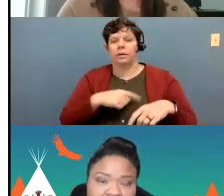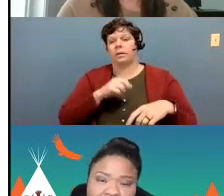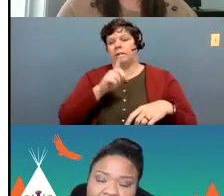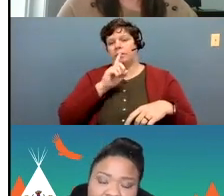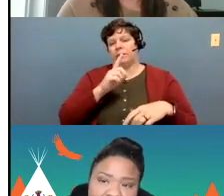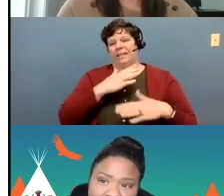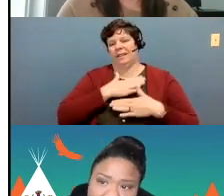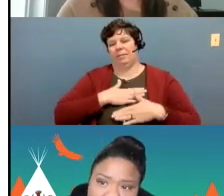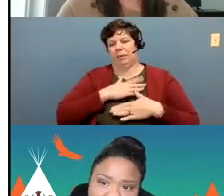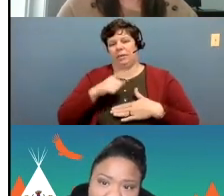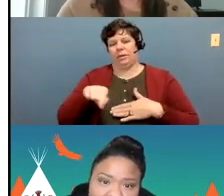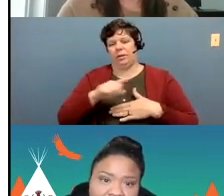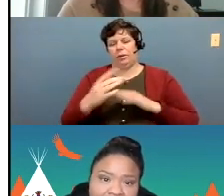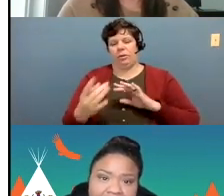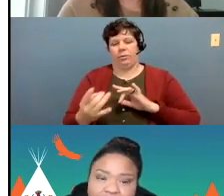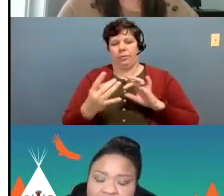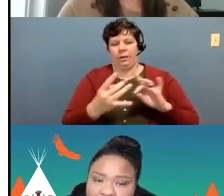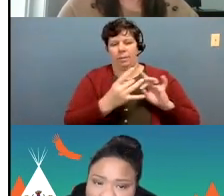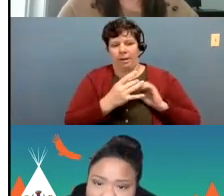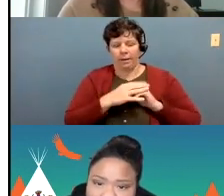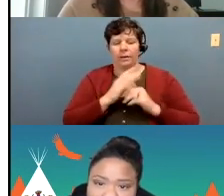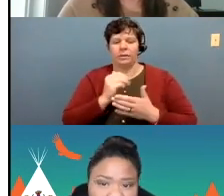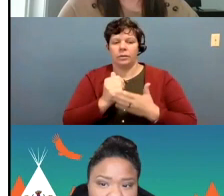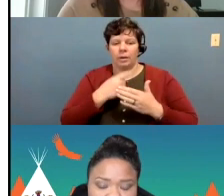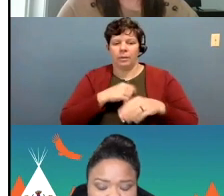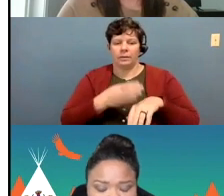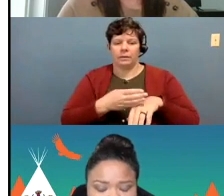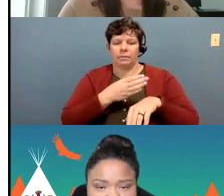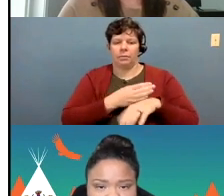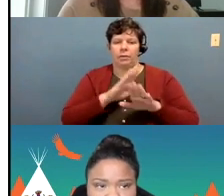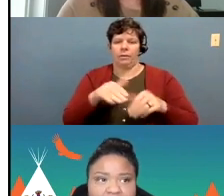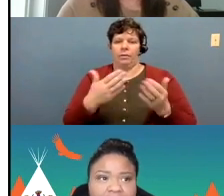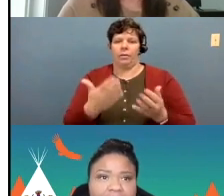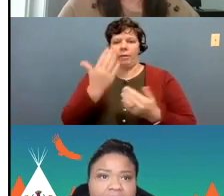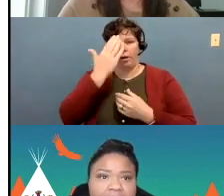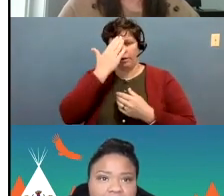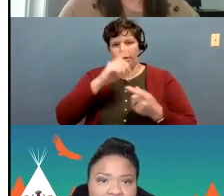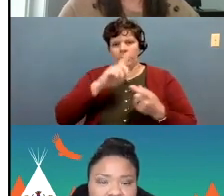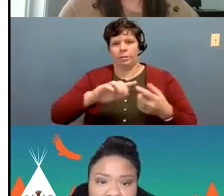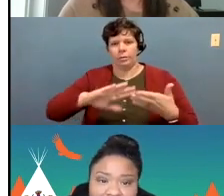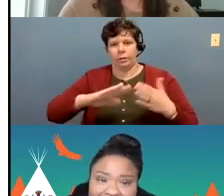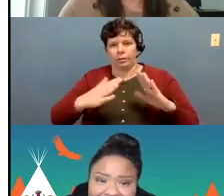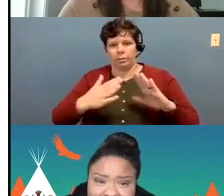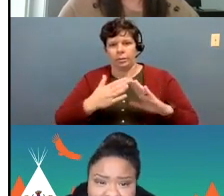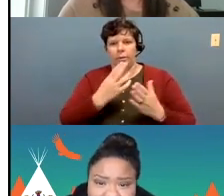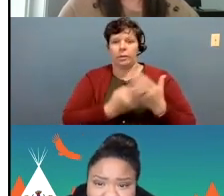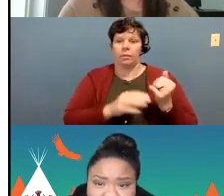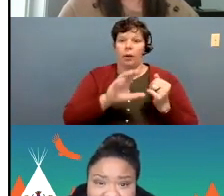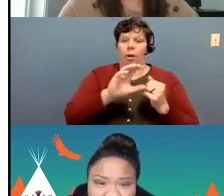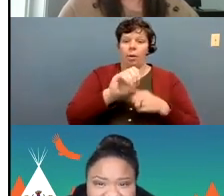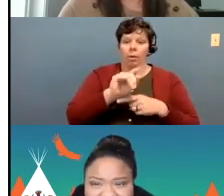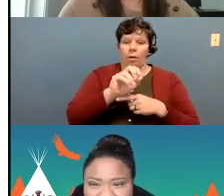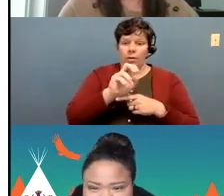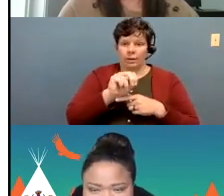appreciate that you give us this feedback to help us improve the way that we deliver this knowledge to the community, both as the coalition and then me as